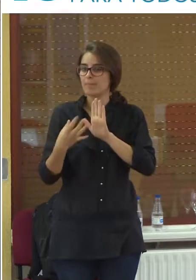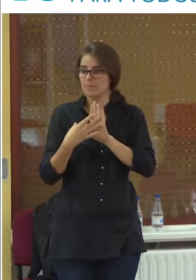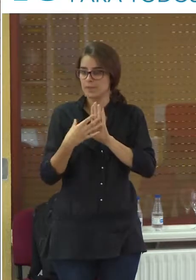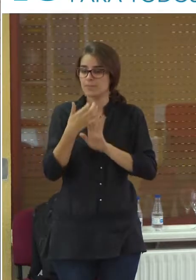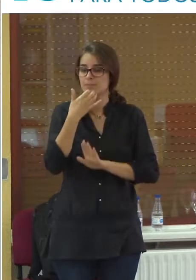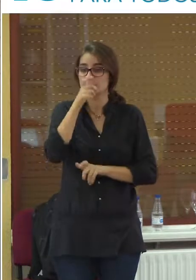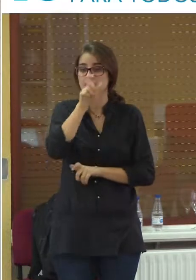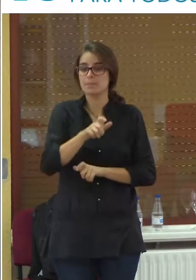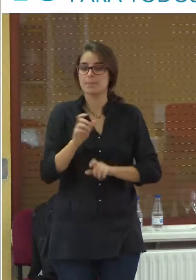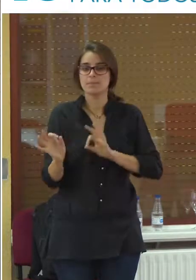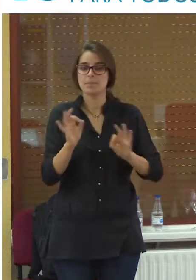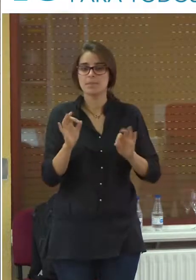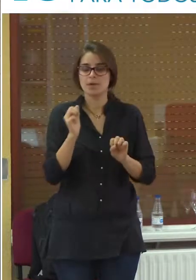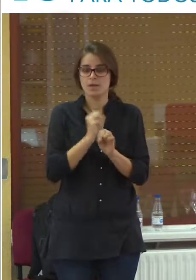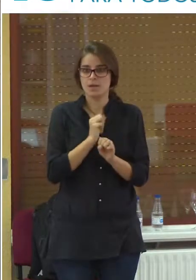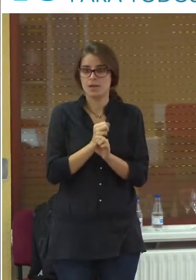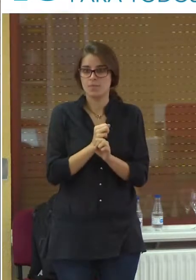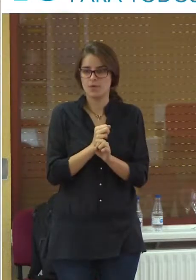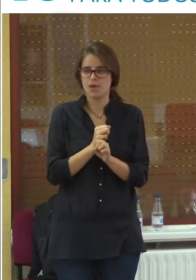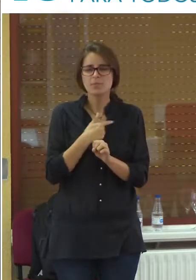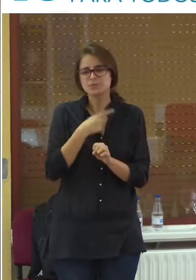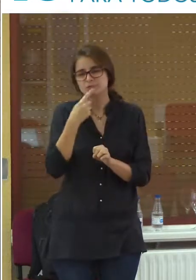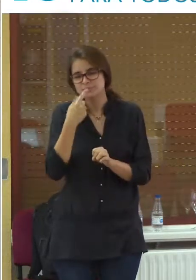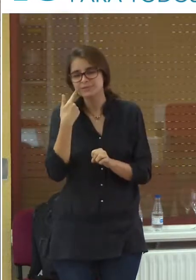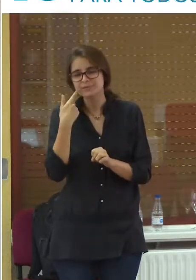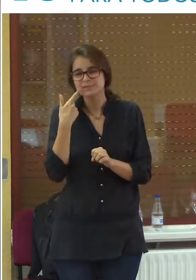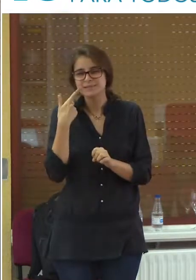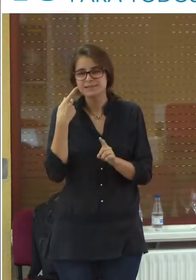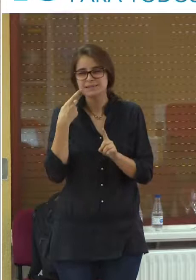If you're saying that the personal trainer